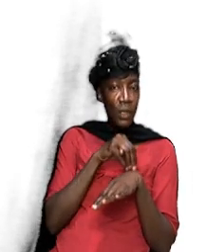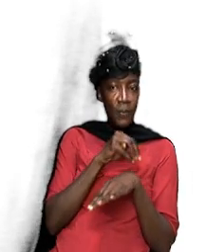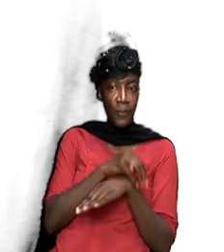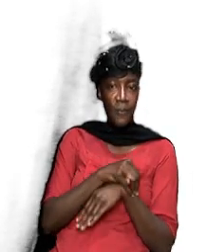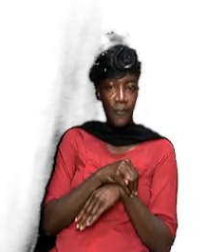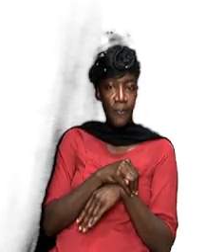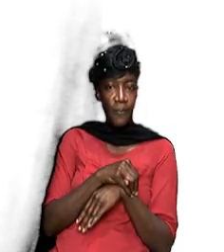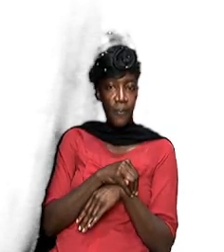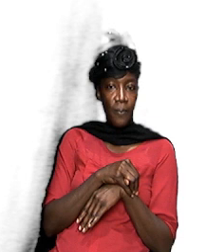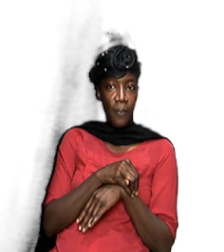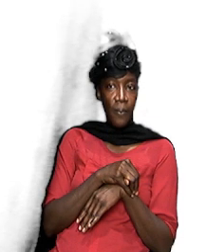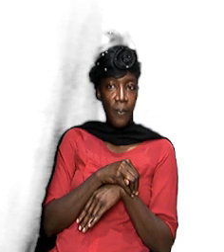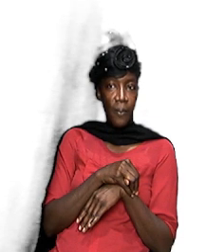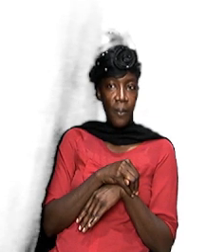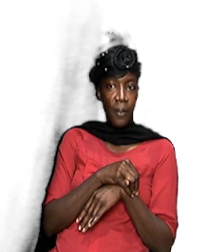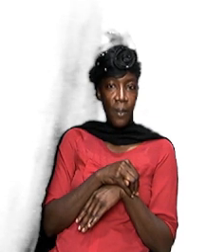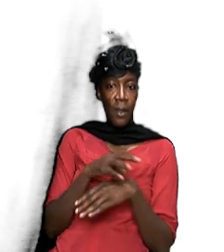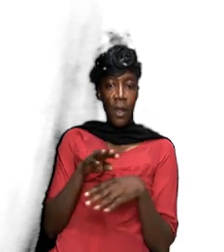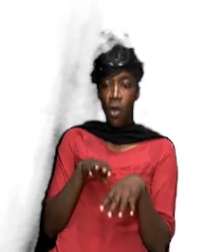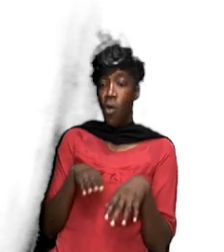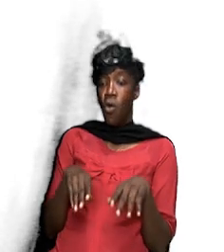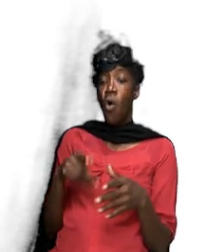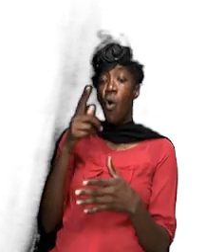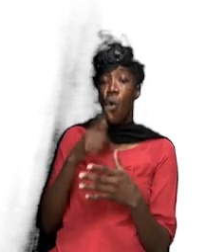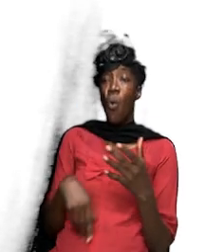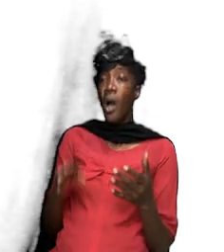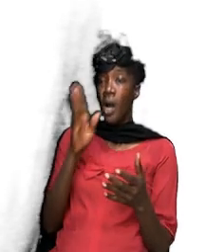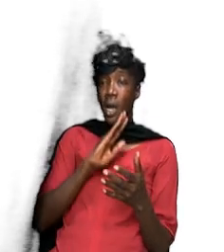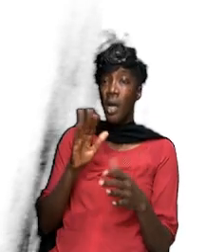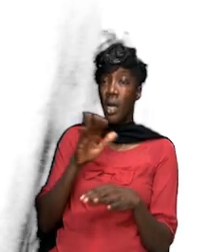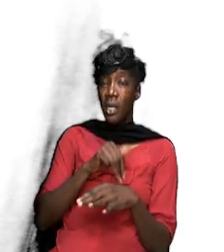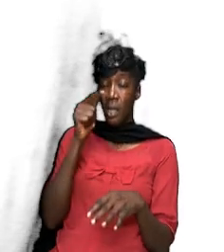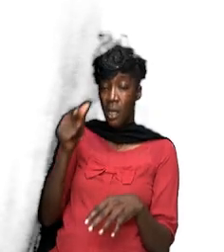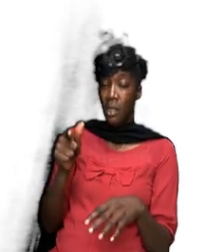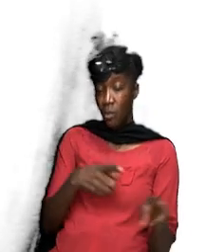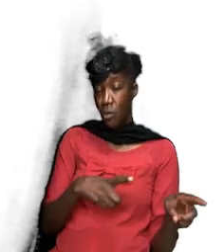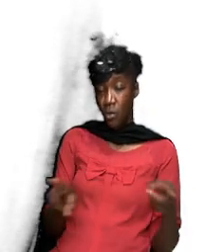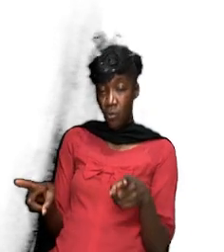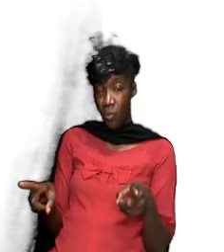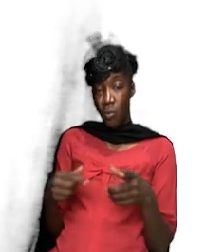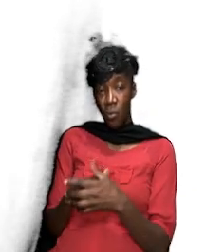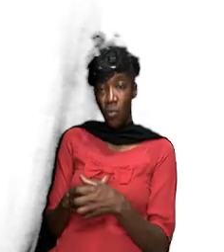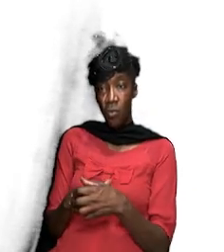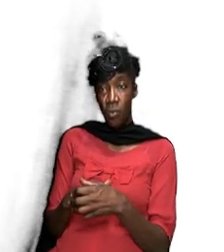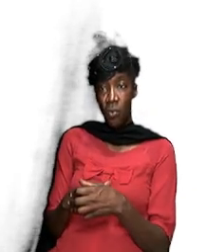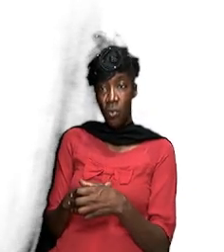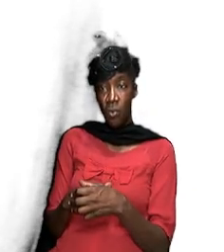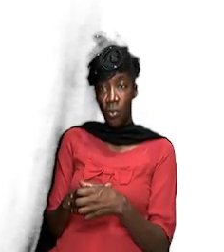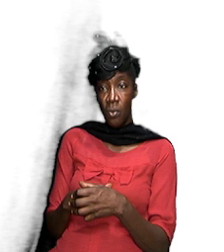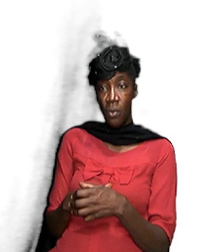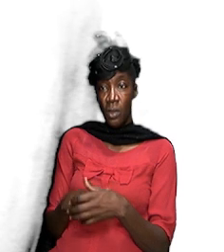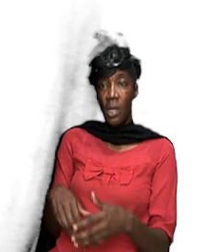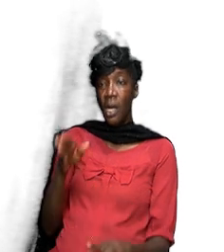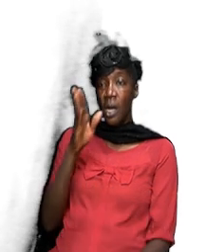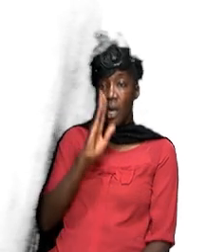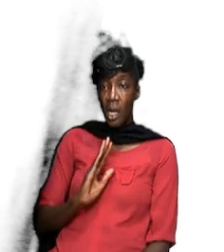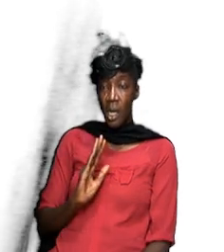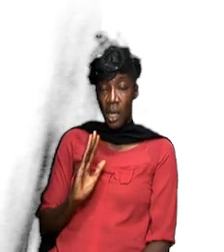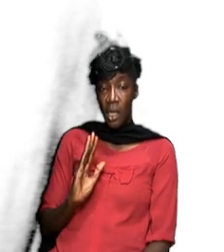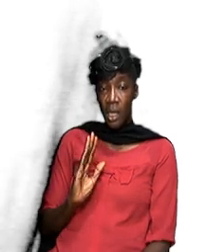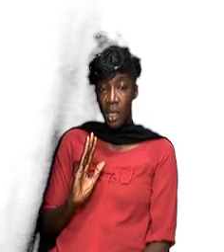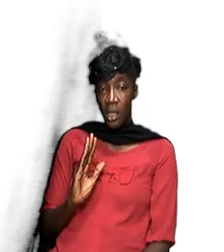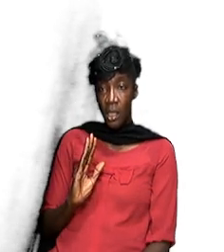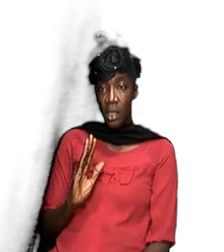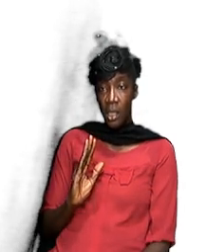that God has called you to do? I would like to put it to us that God has